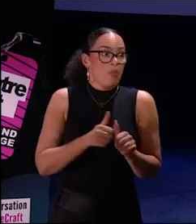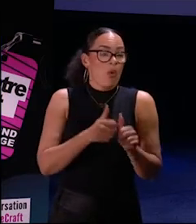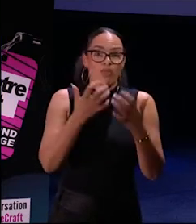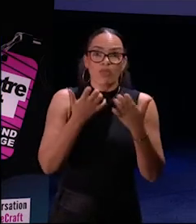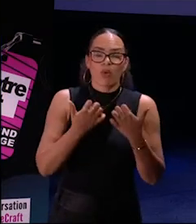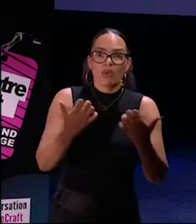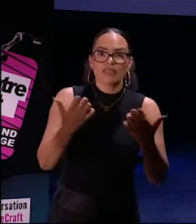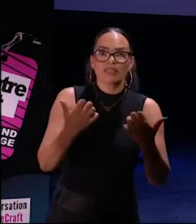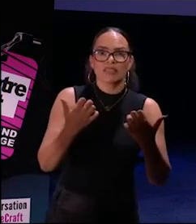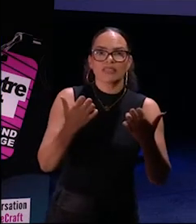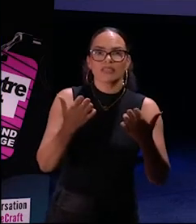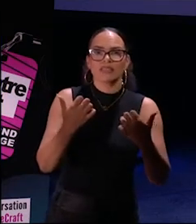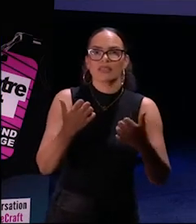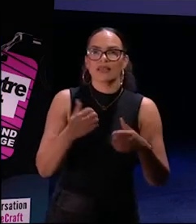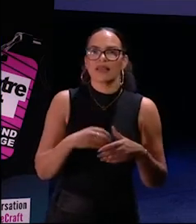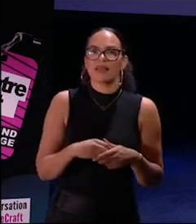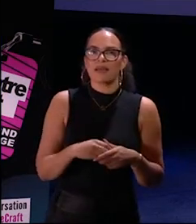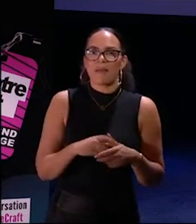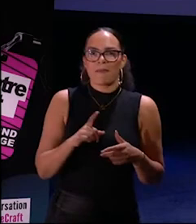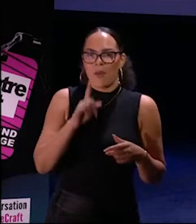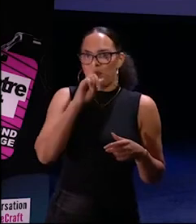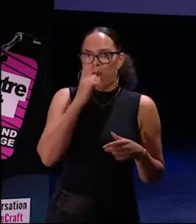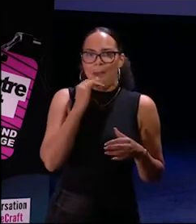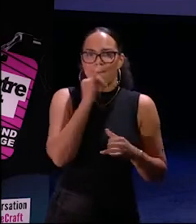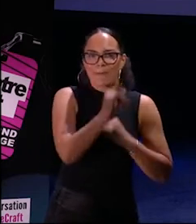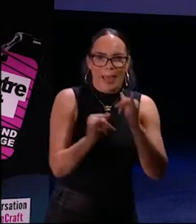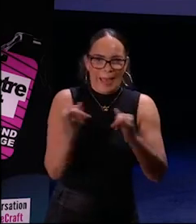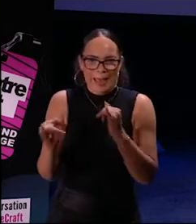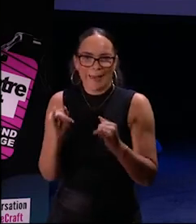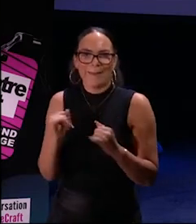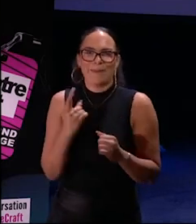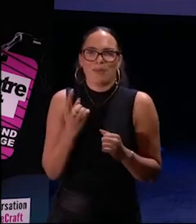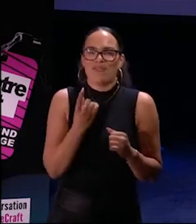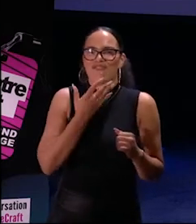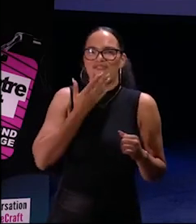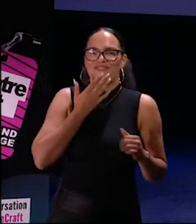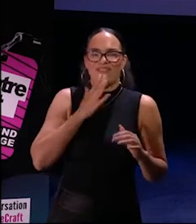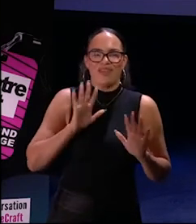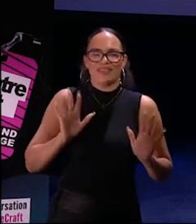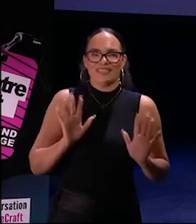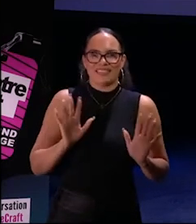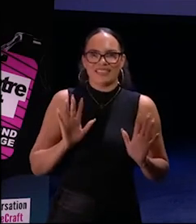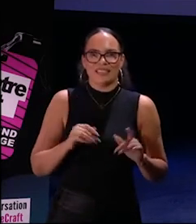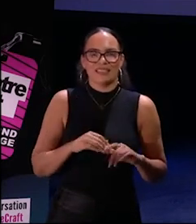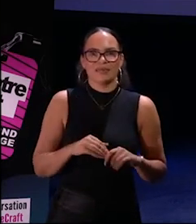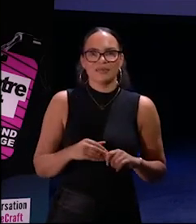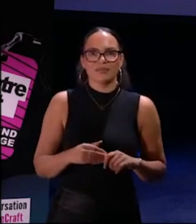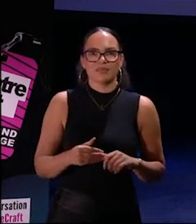communicating what they're doing. But then let's not blame them because we're here. But as an example, that they just didn't